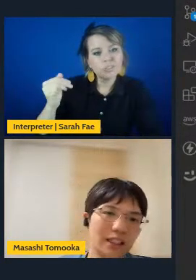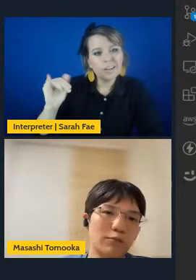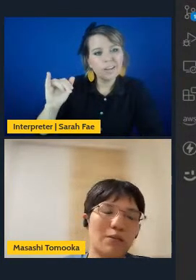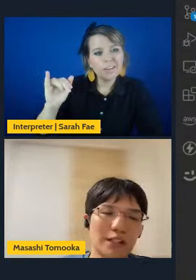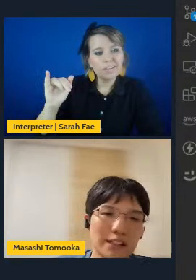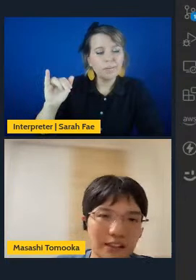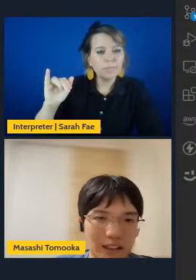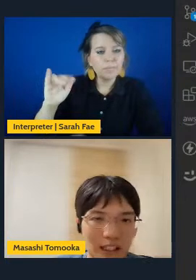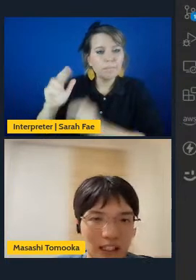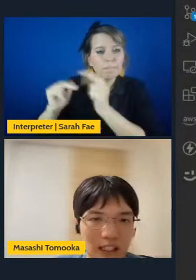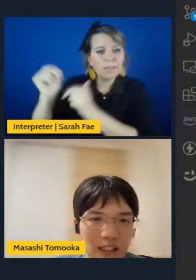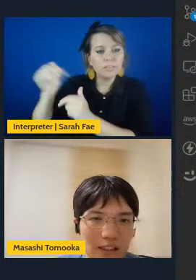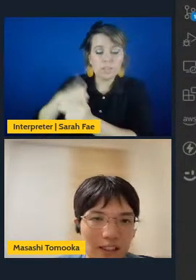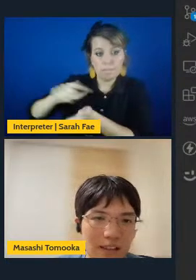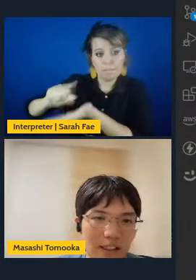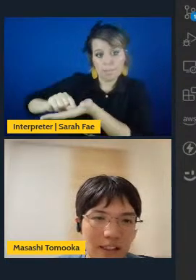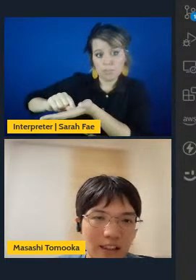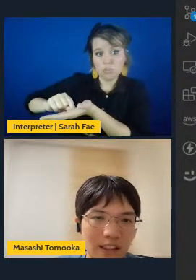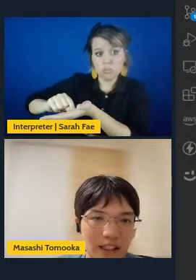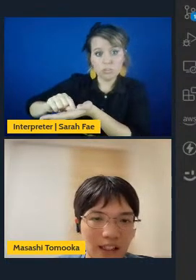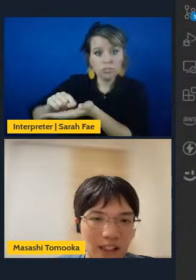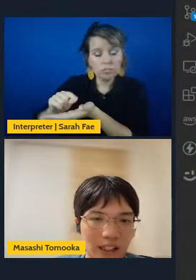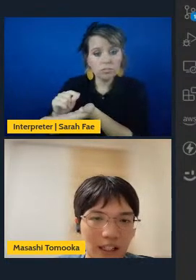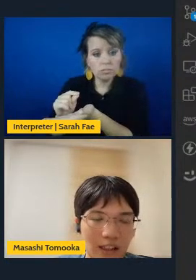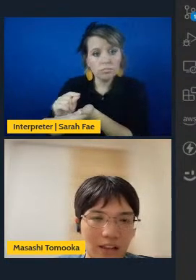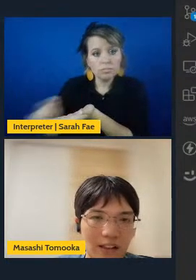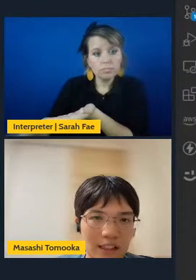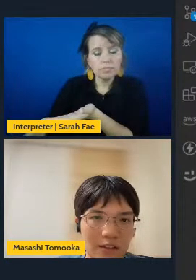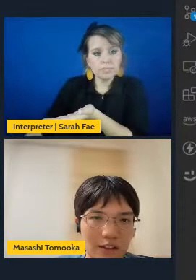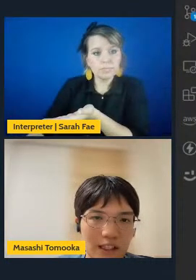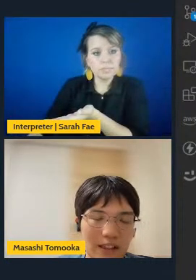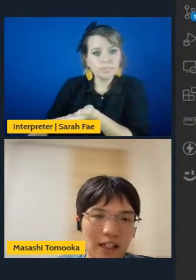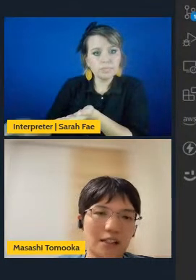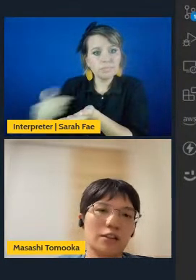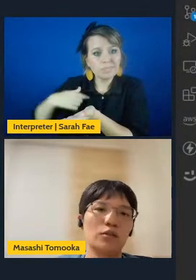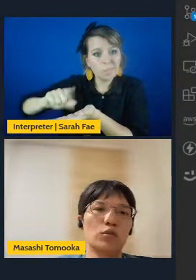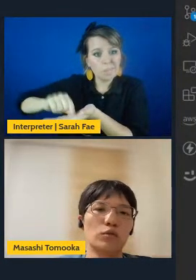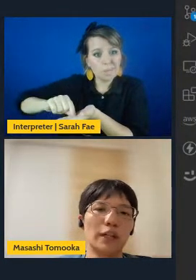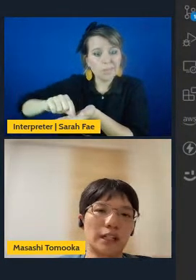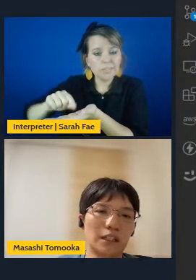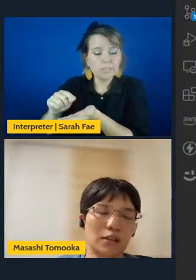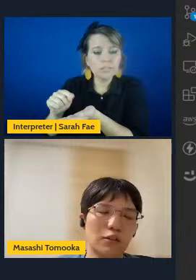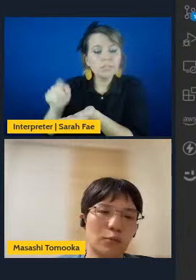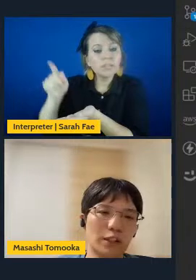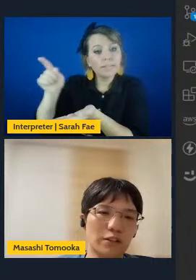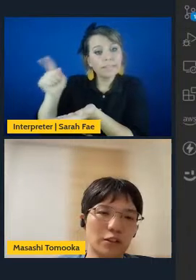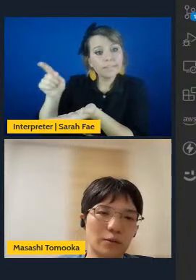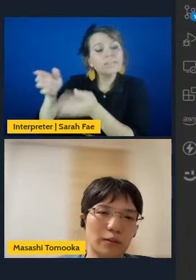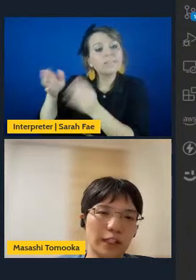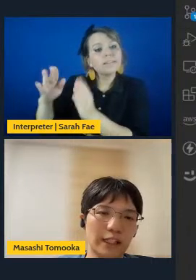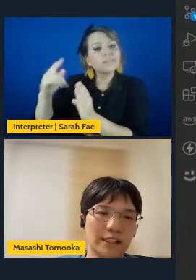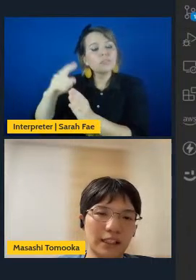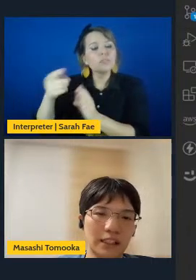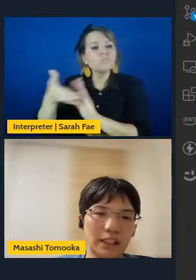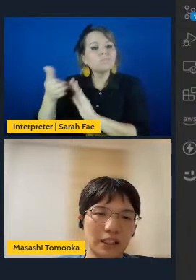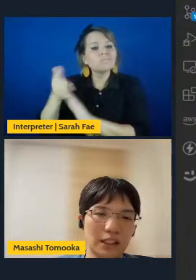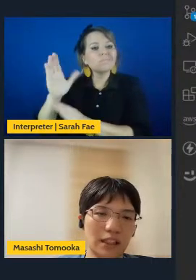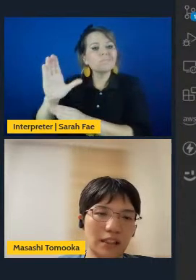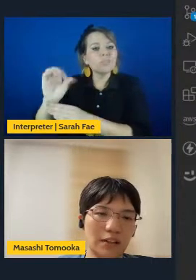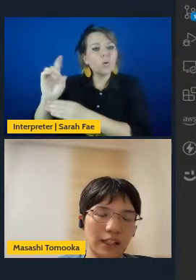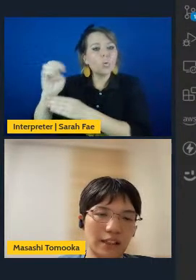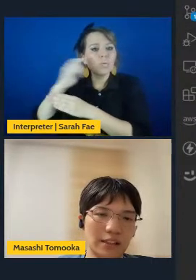I published last year. And this construct allows you to run a code build job very